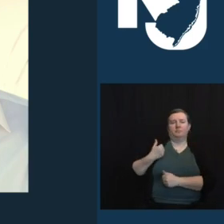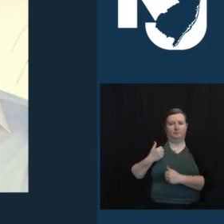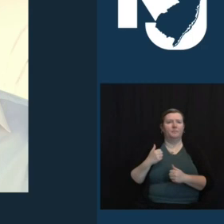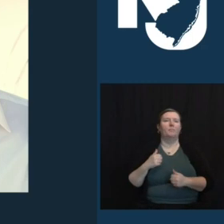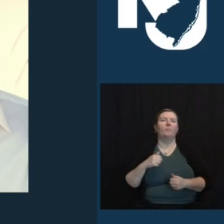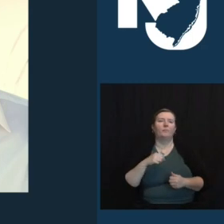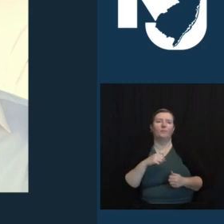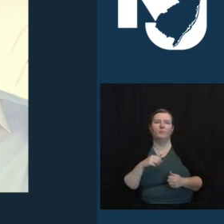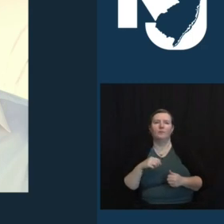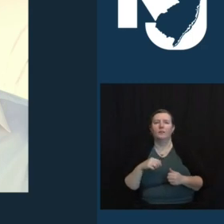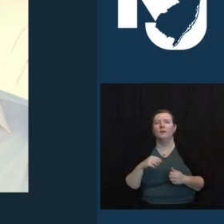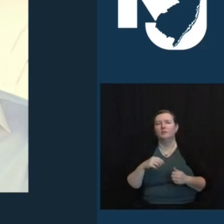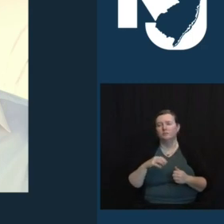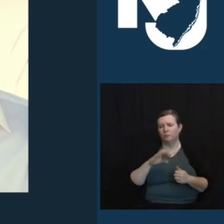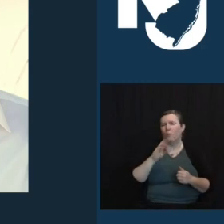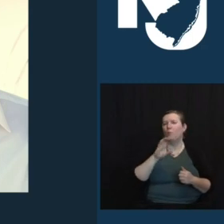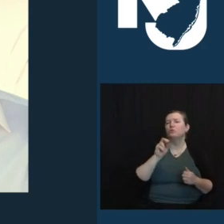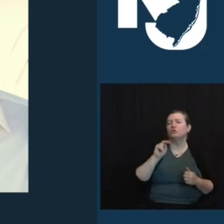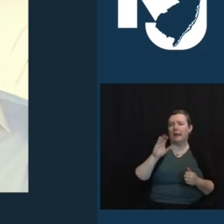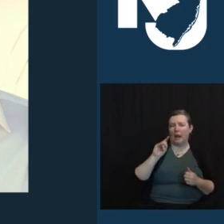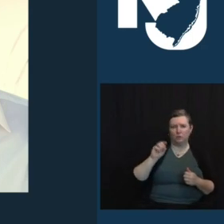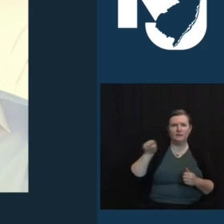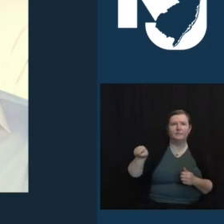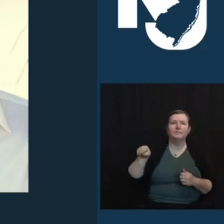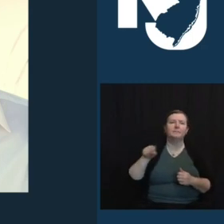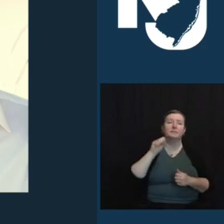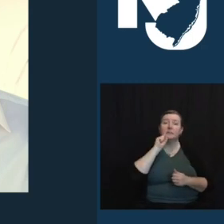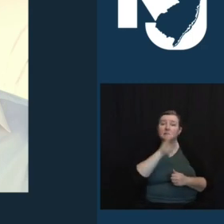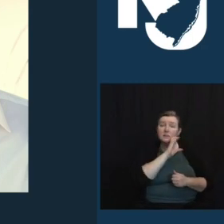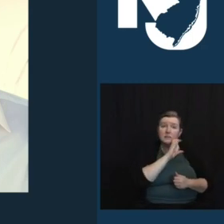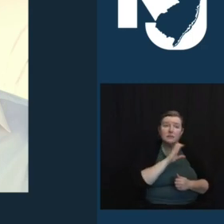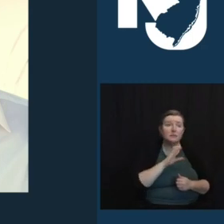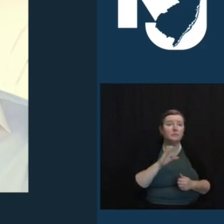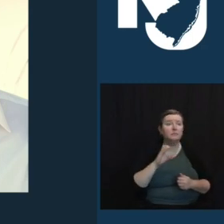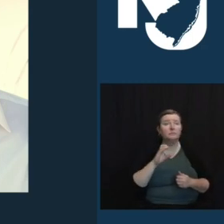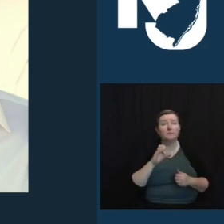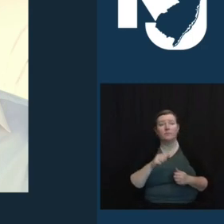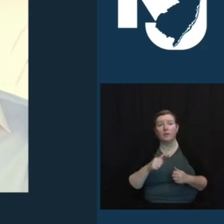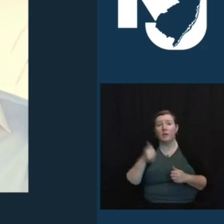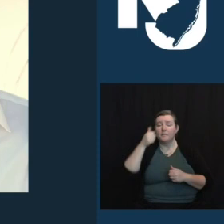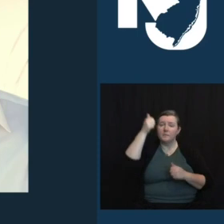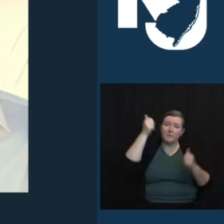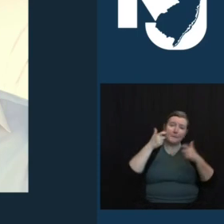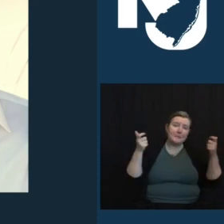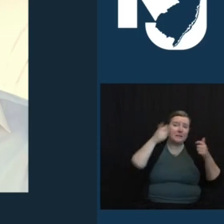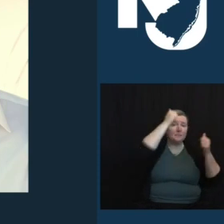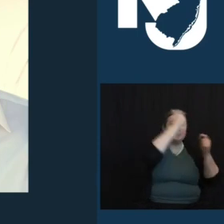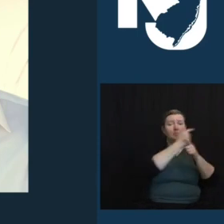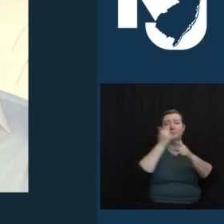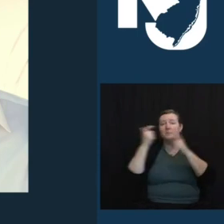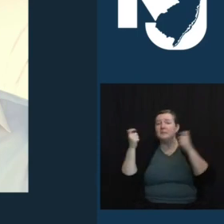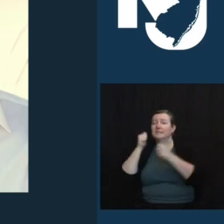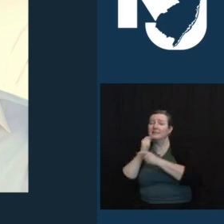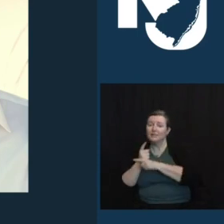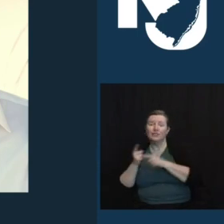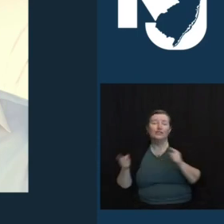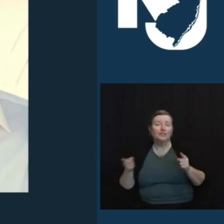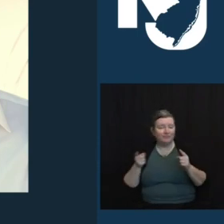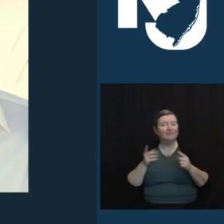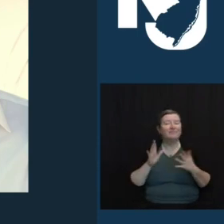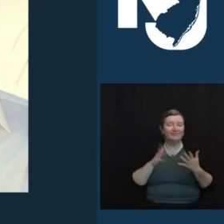and the children and families of big brothers, big sisters. When the pandemic hit, Cliff and his team saw a demand for their